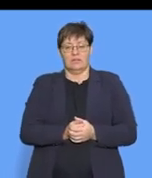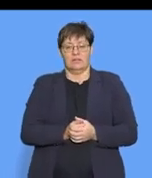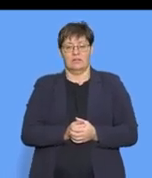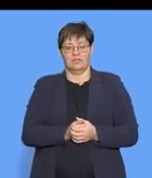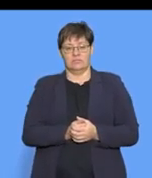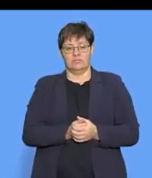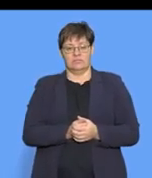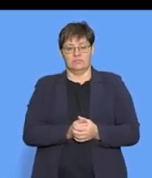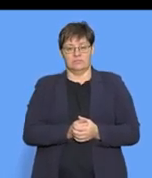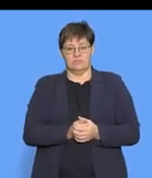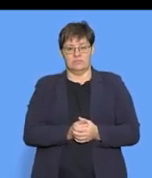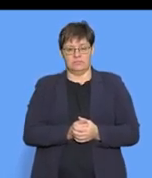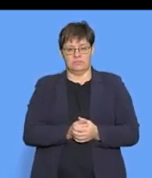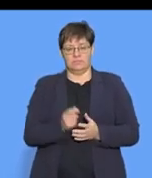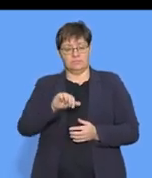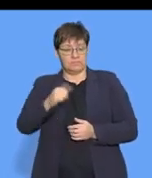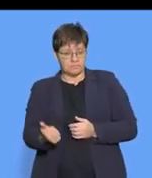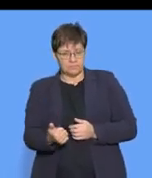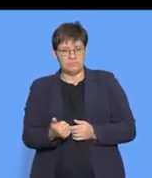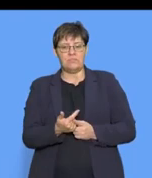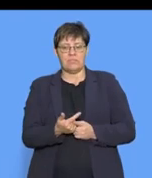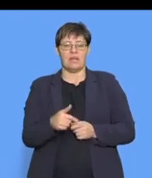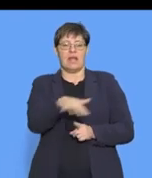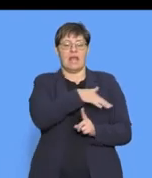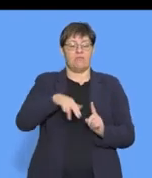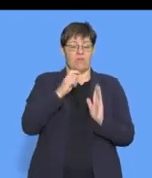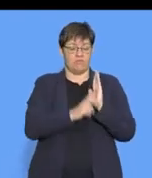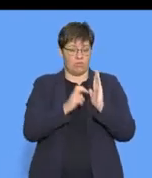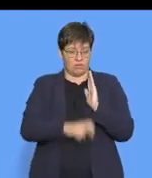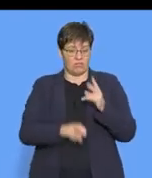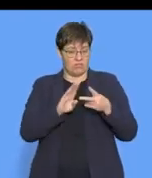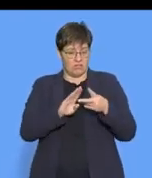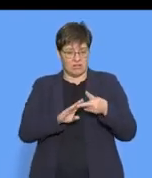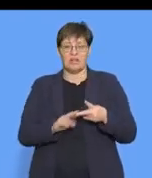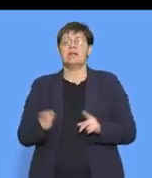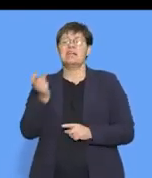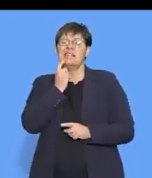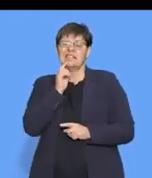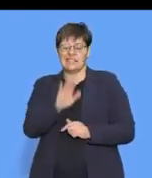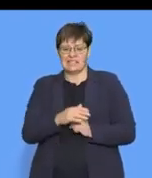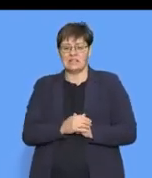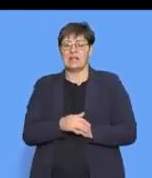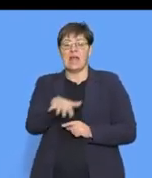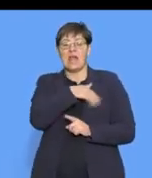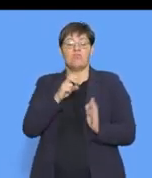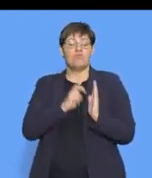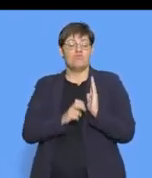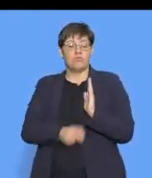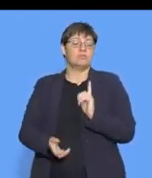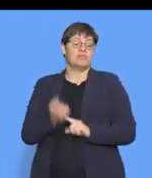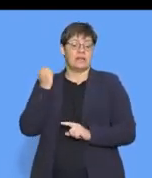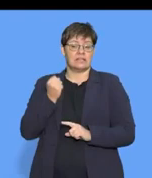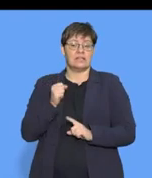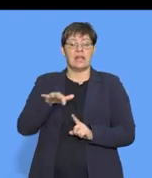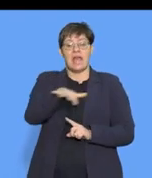Okay, and the next rule that we got to remember we did is the area rule. The area rule was pretty simple. We used the area rule to find